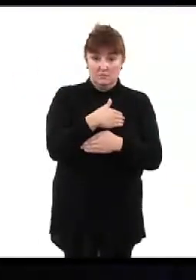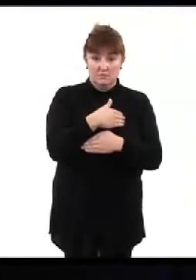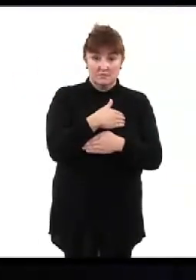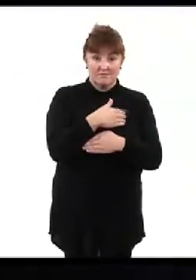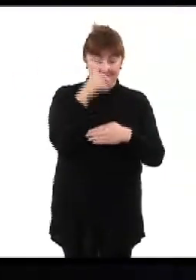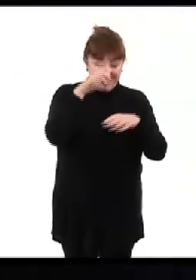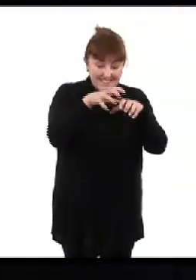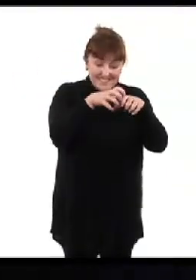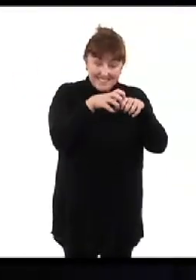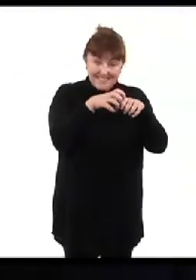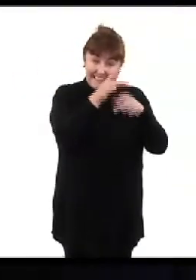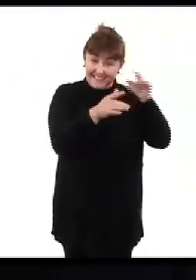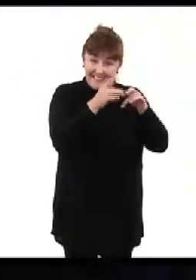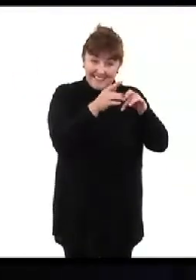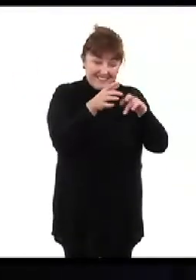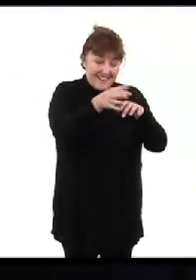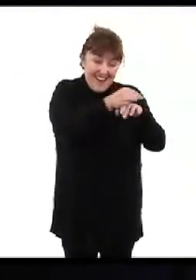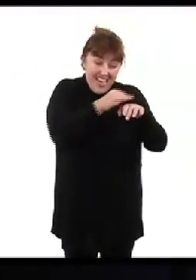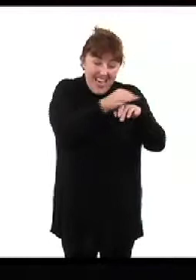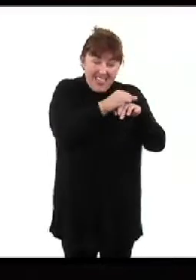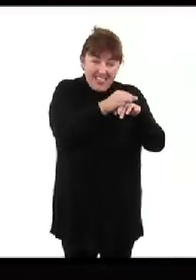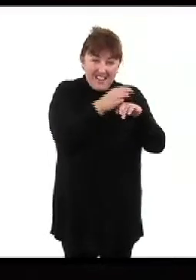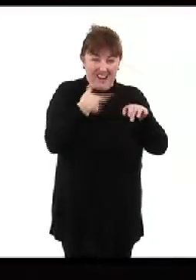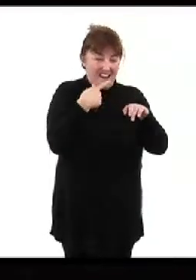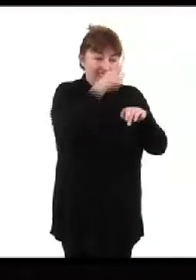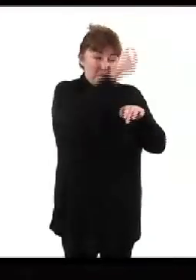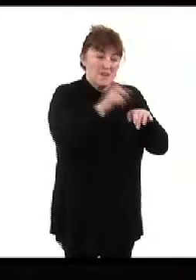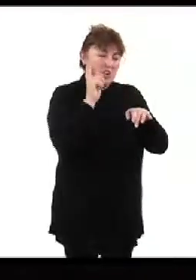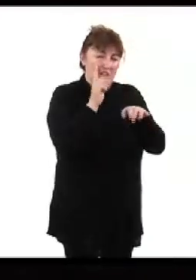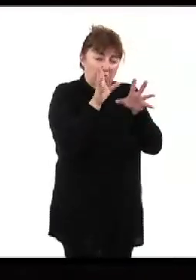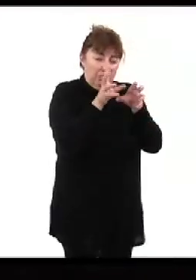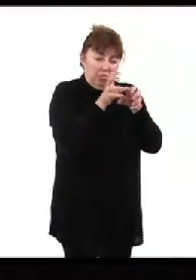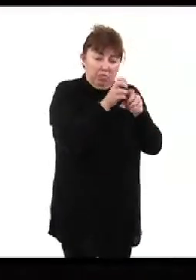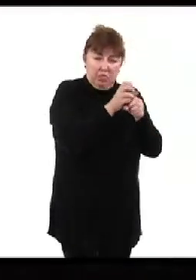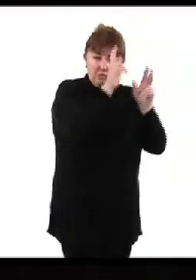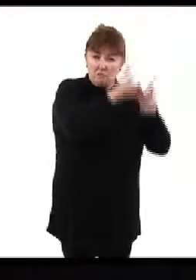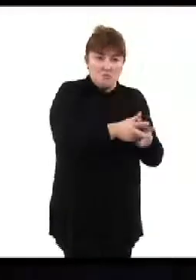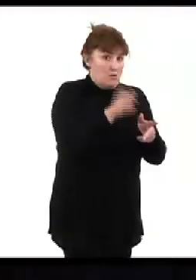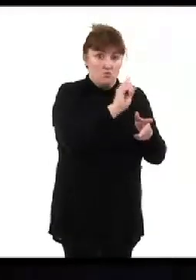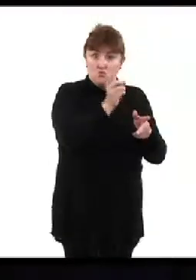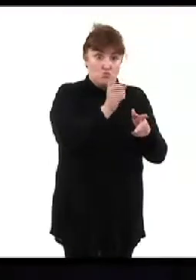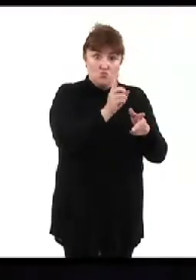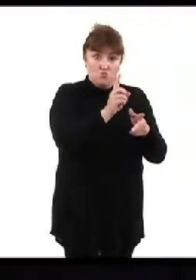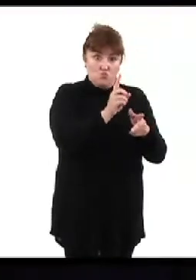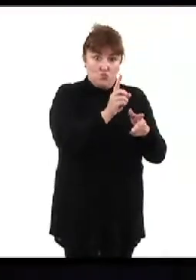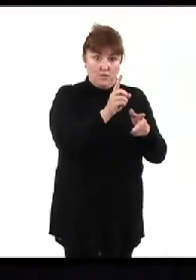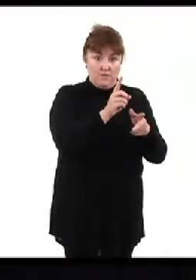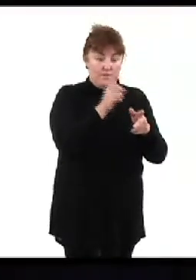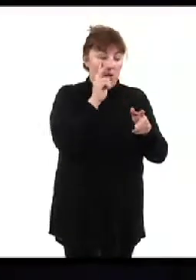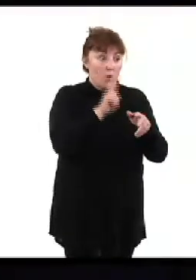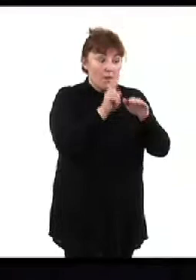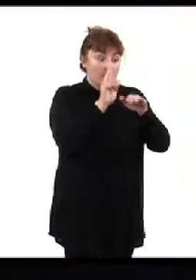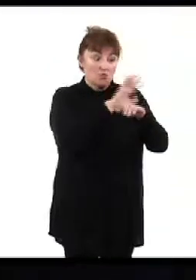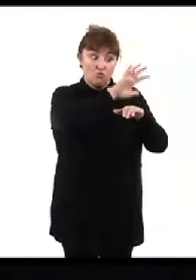don't atrophy and die in auditory cortex. And the same is true if we look a little further along in superior temporal